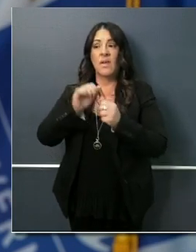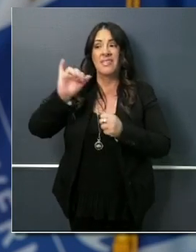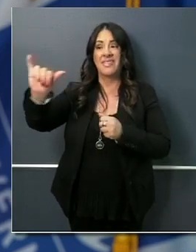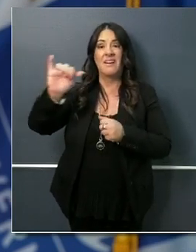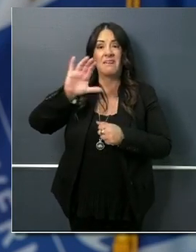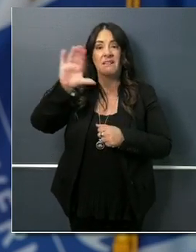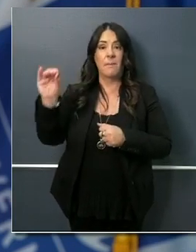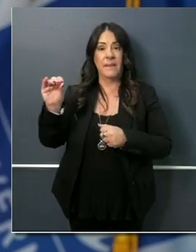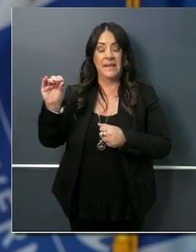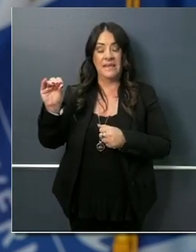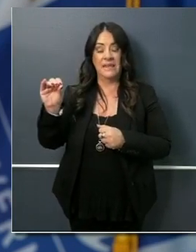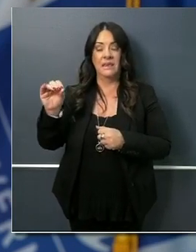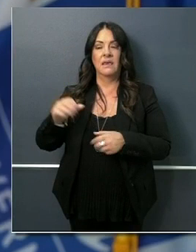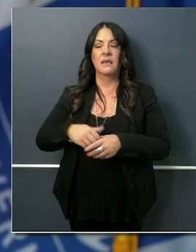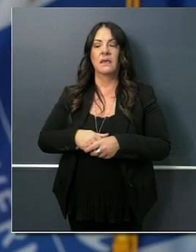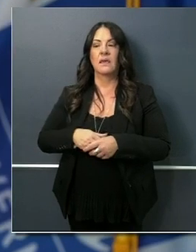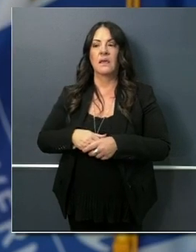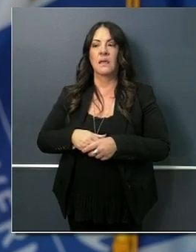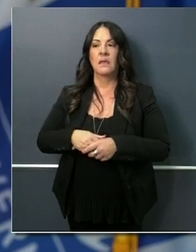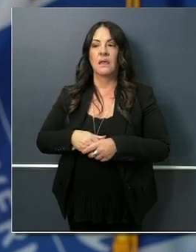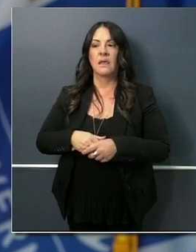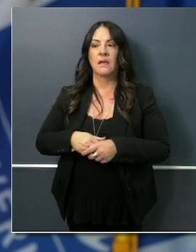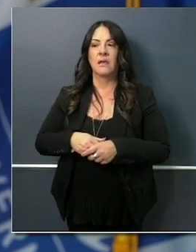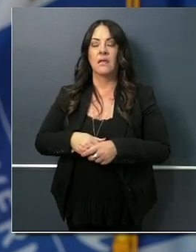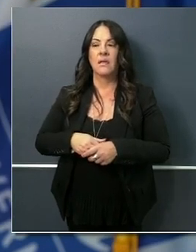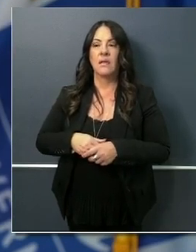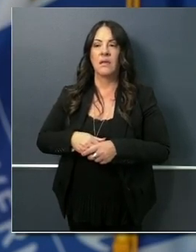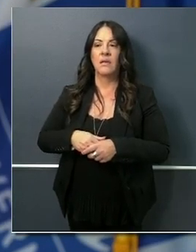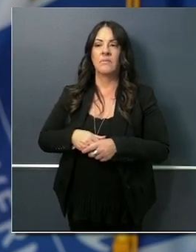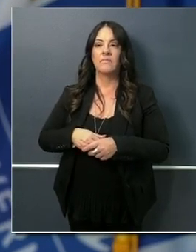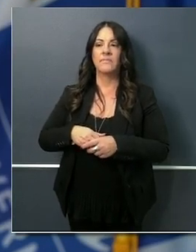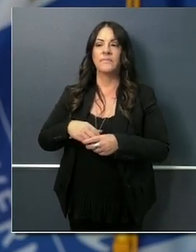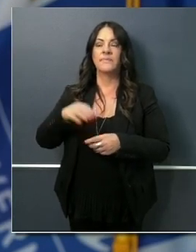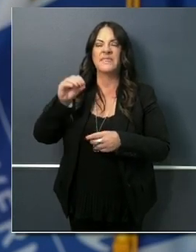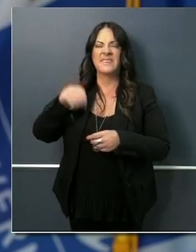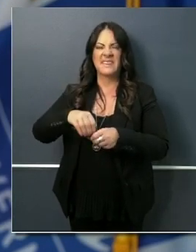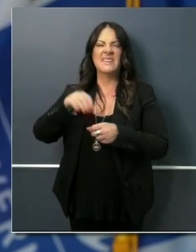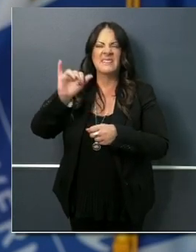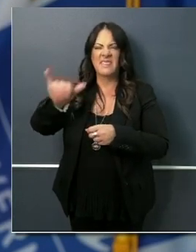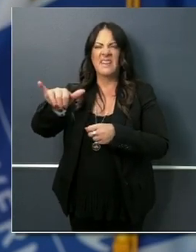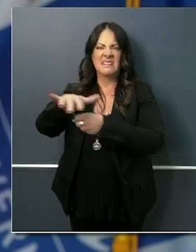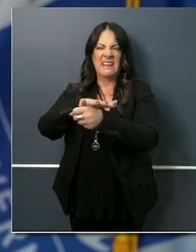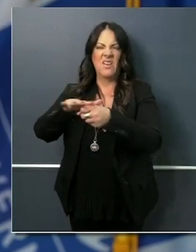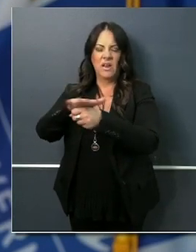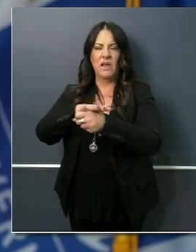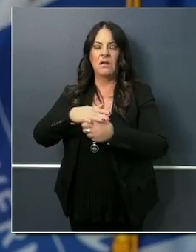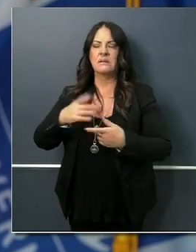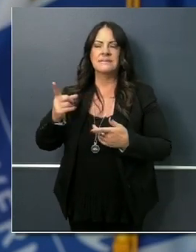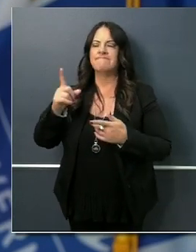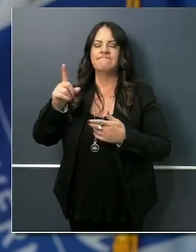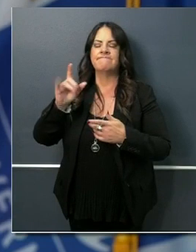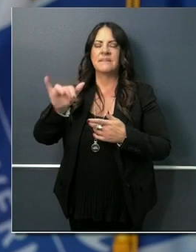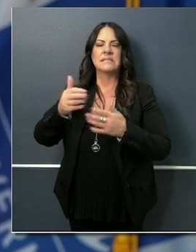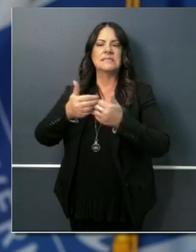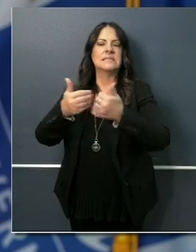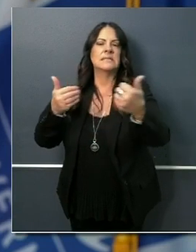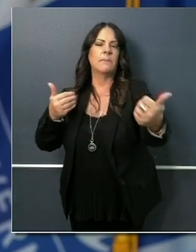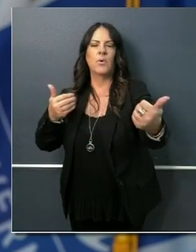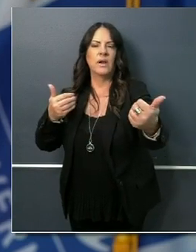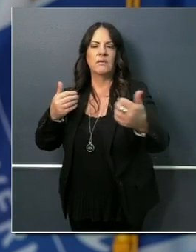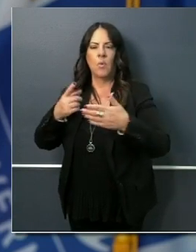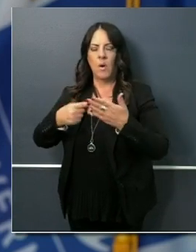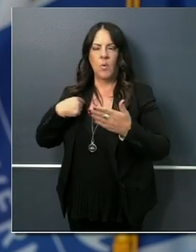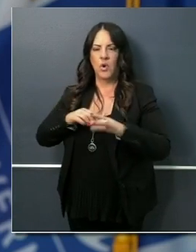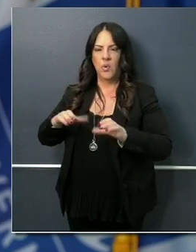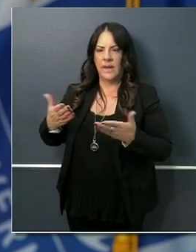the electric bus area really is separate to what we're focusing in on here, in